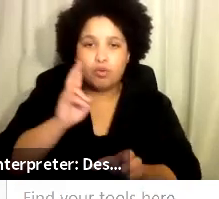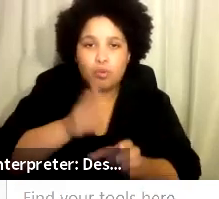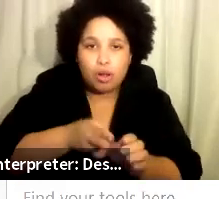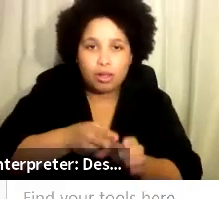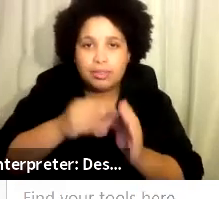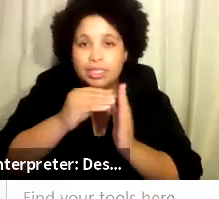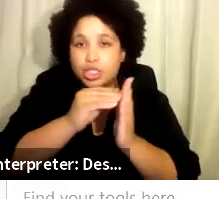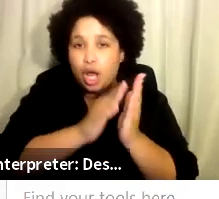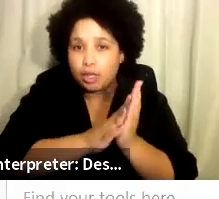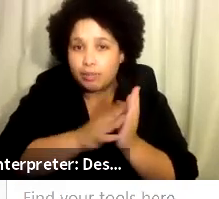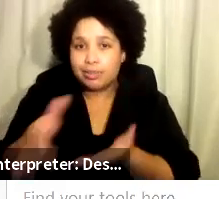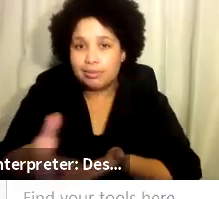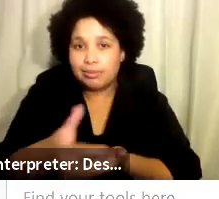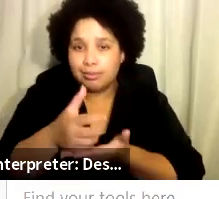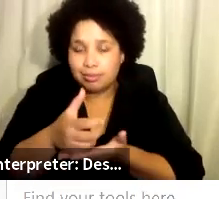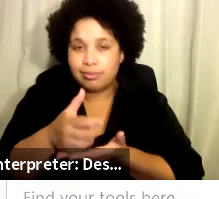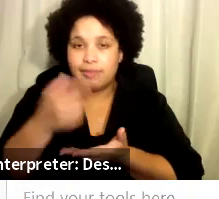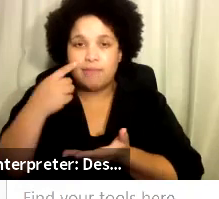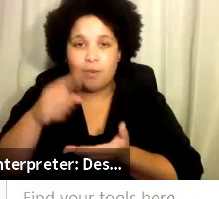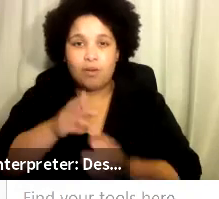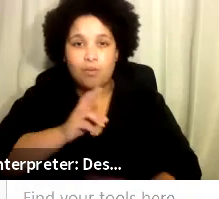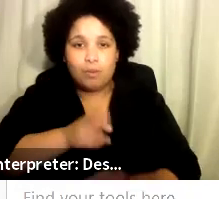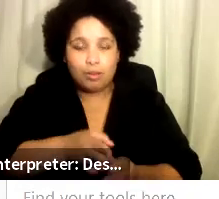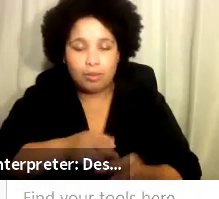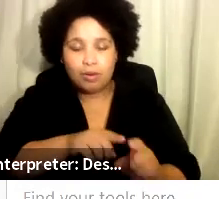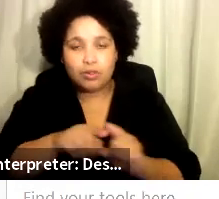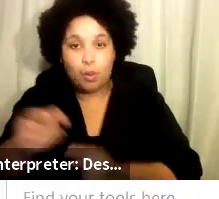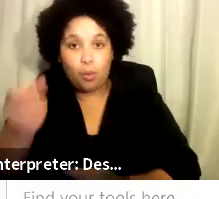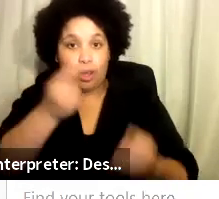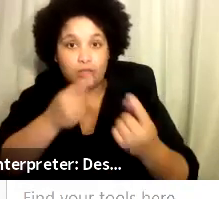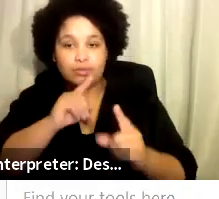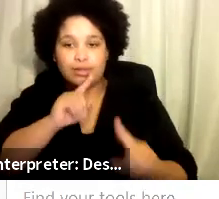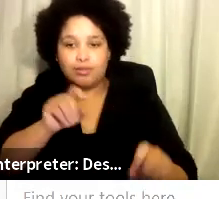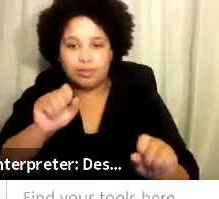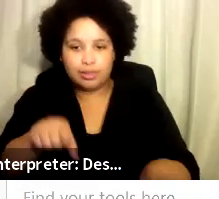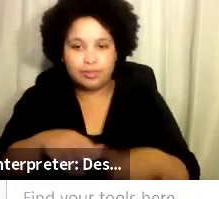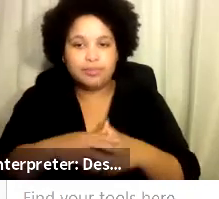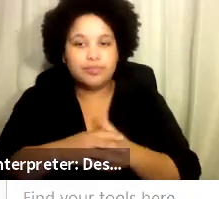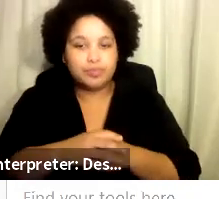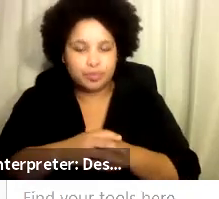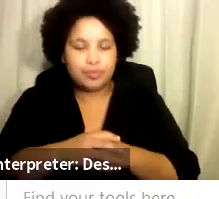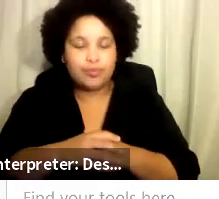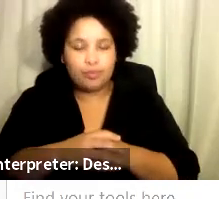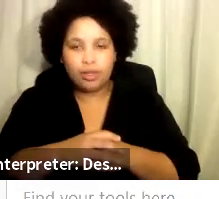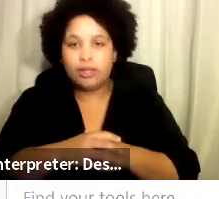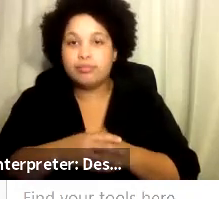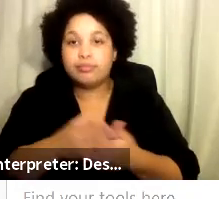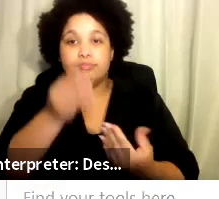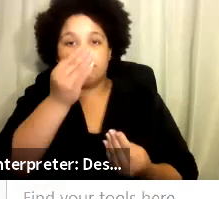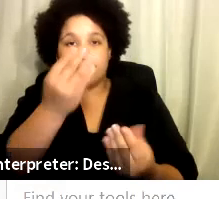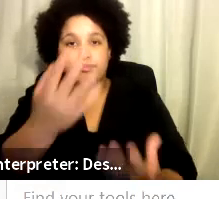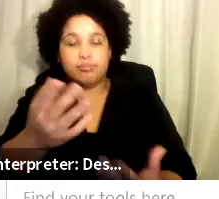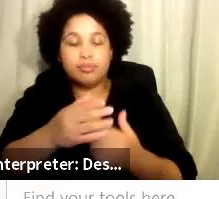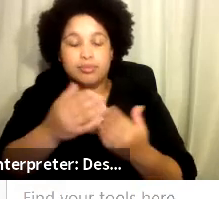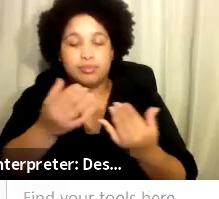documents that will need to be gathered for enrollment, and then answer any questions that you may have about enrollment. I will say to you that